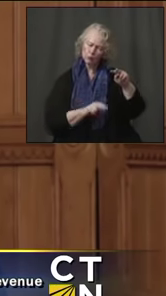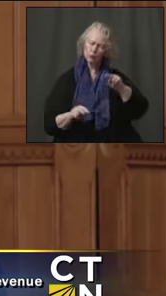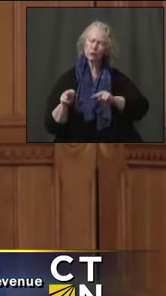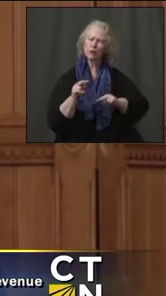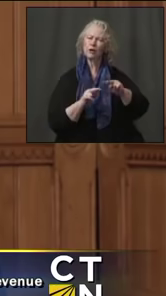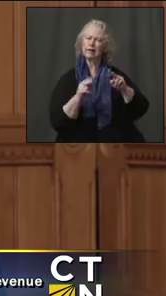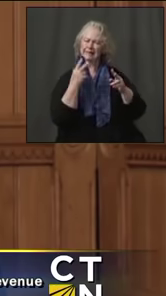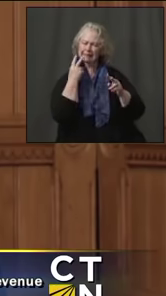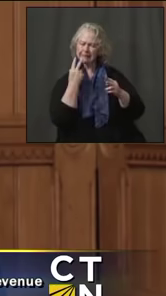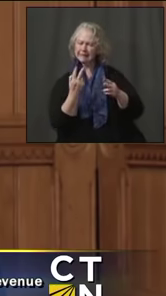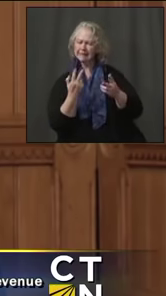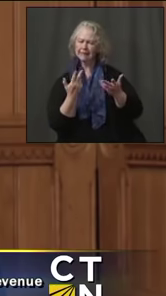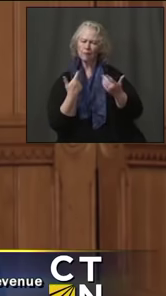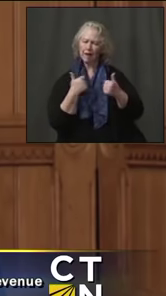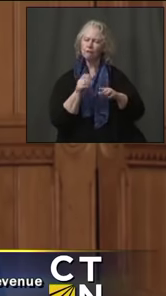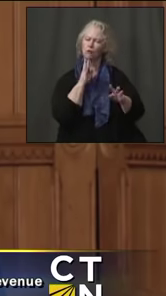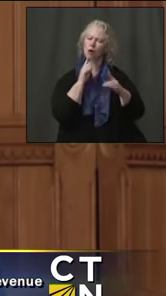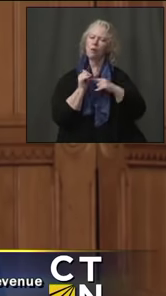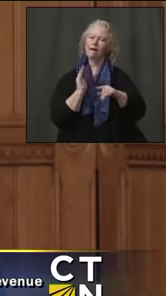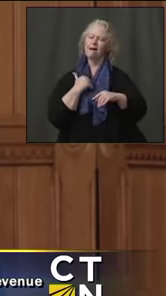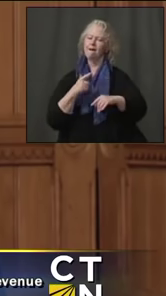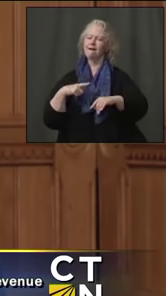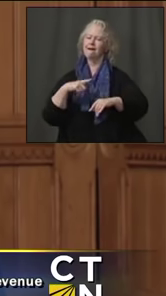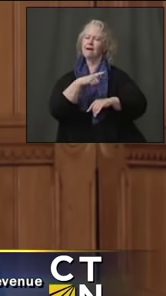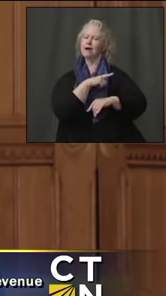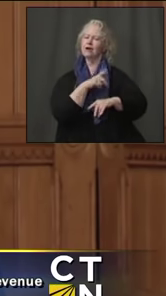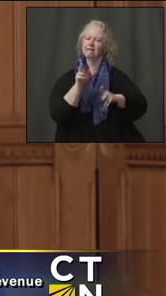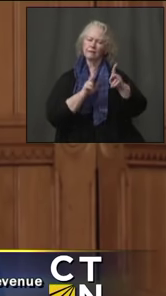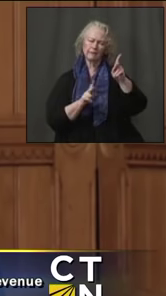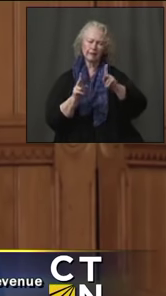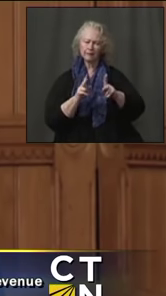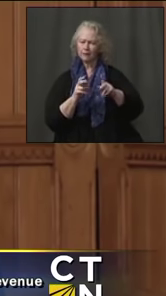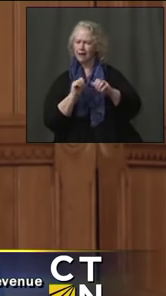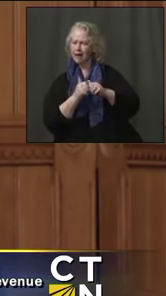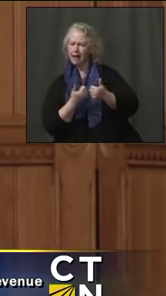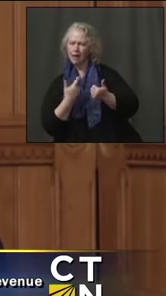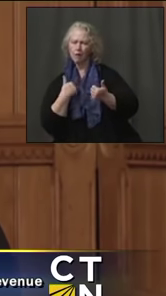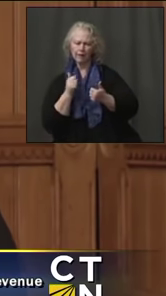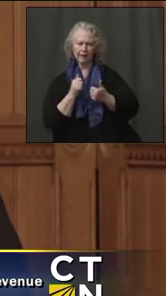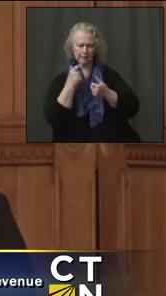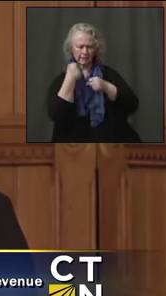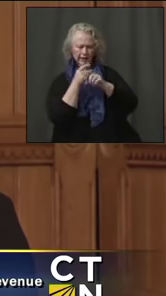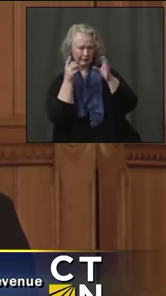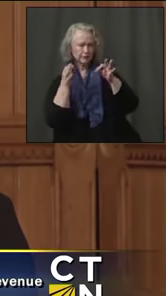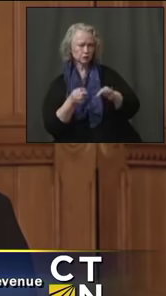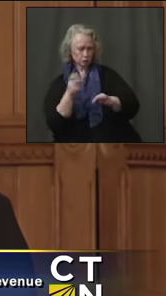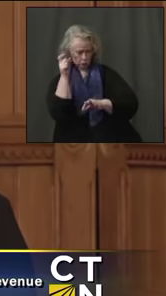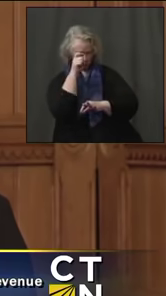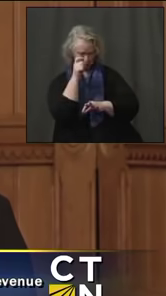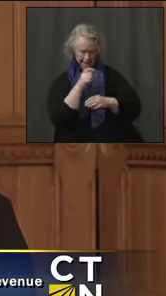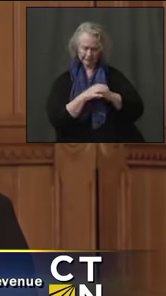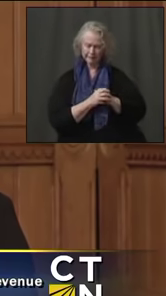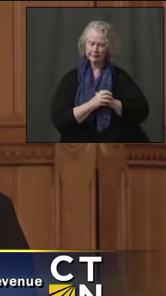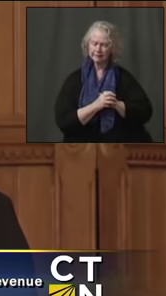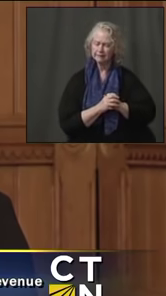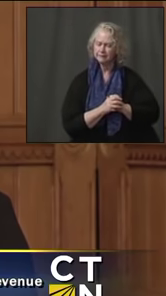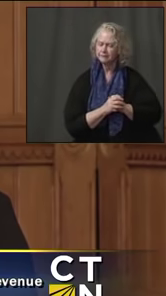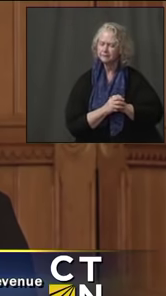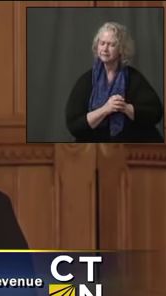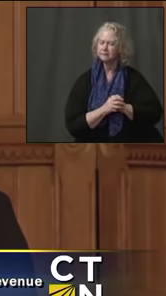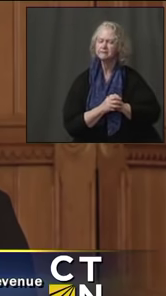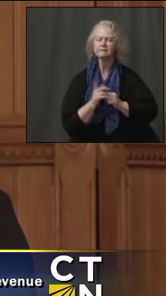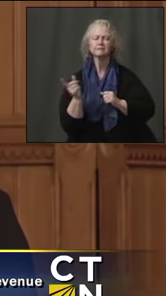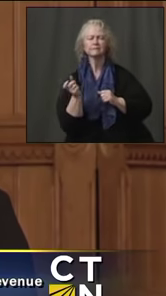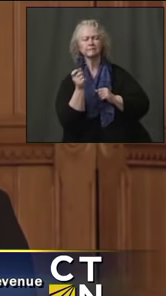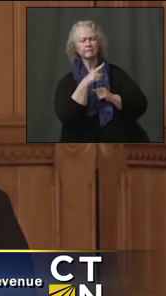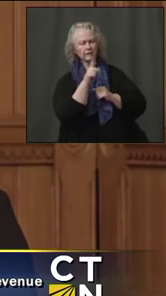begin to have with our legislative partners. And you'll hear more about that in the weeks to come. And the other question I had was for